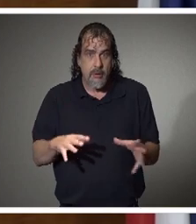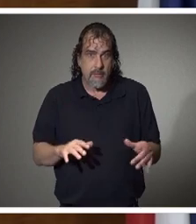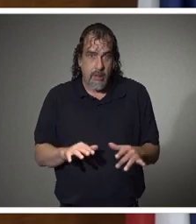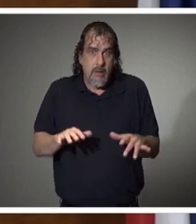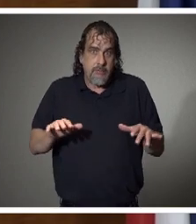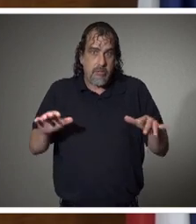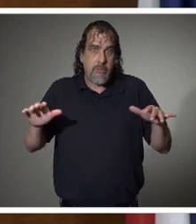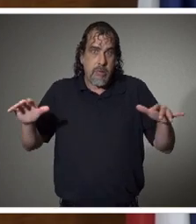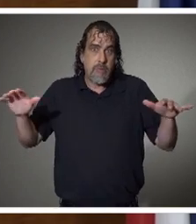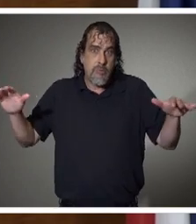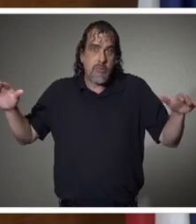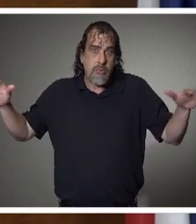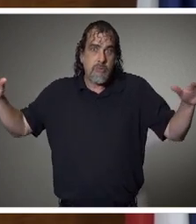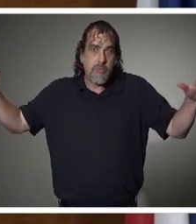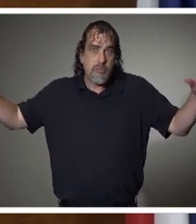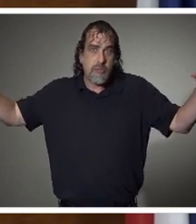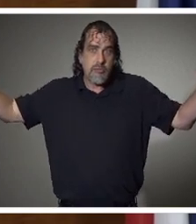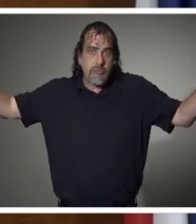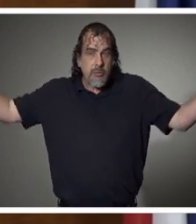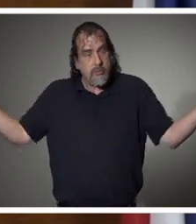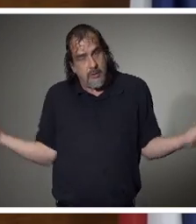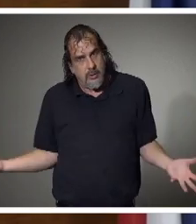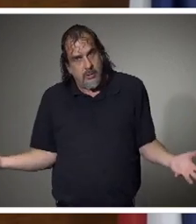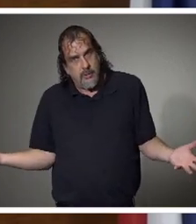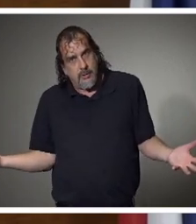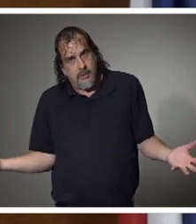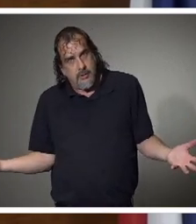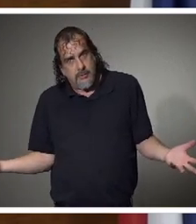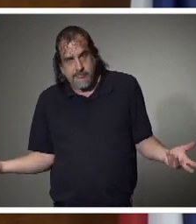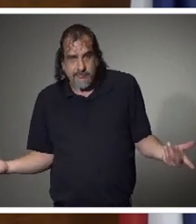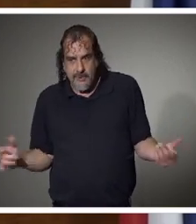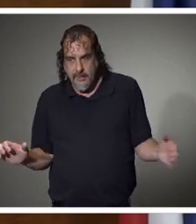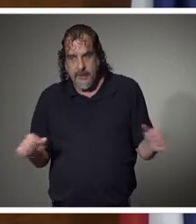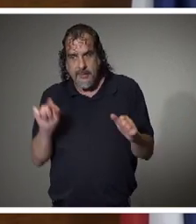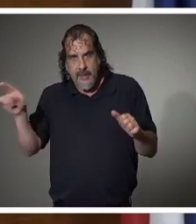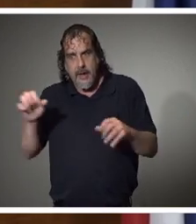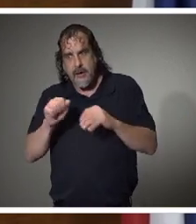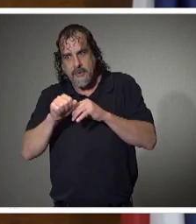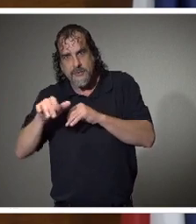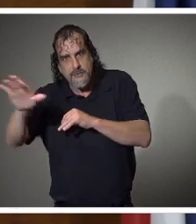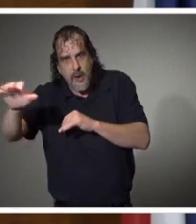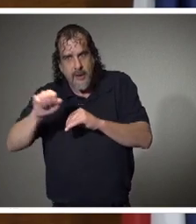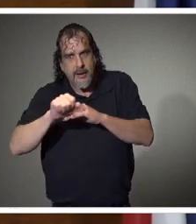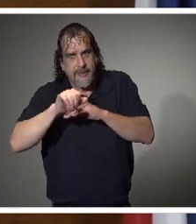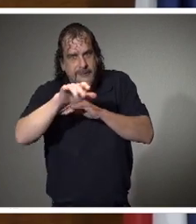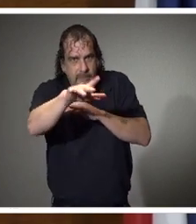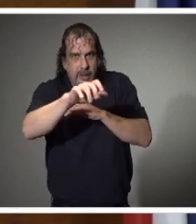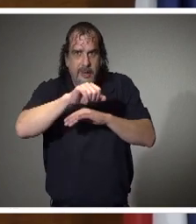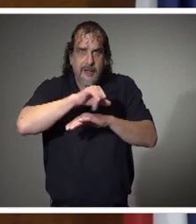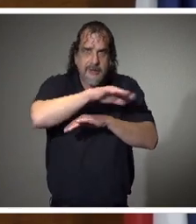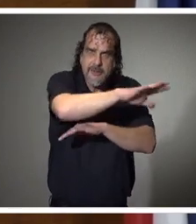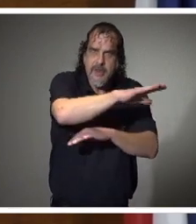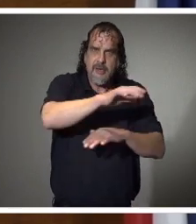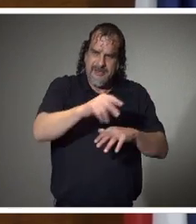that particular individual was to infect them and then send them all back out, given the high risk of